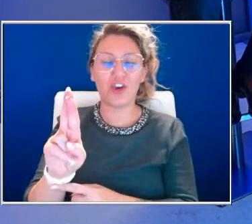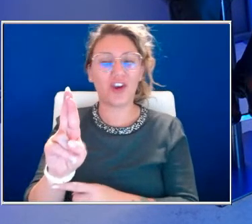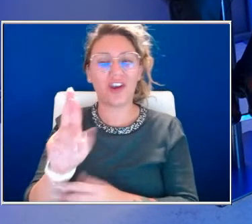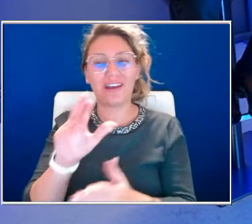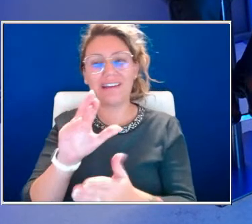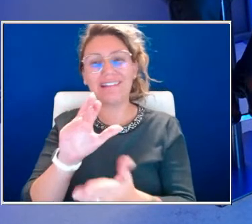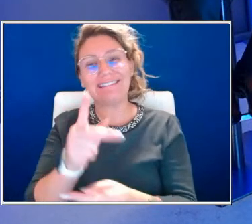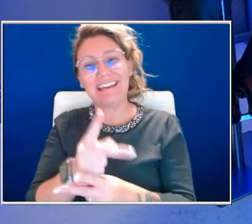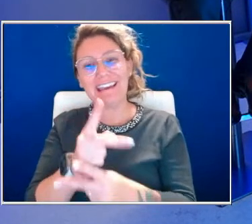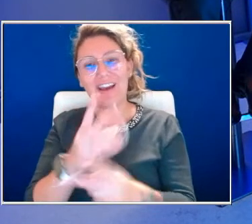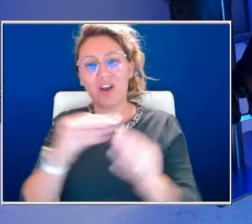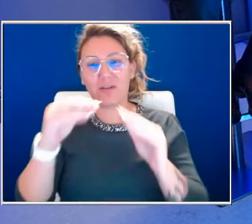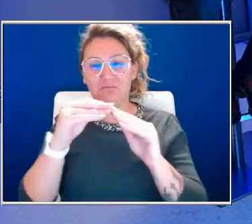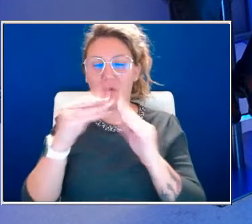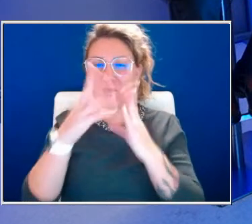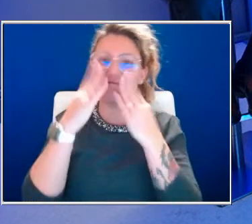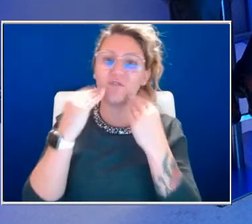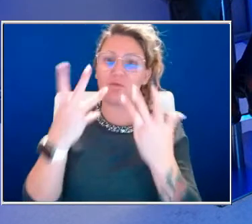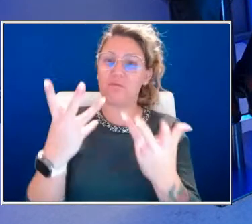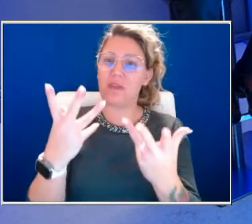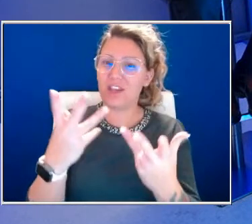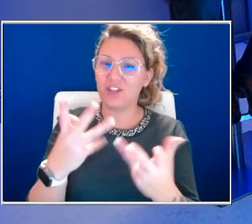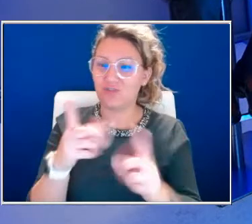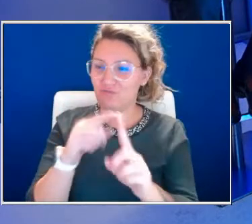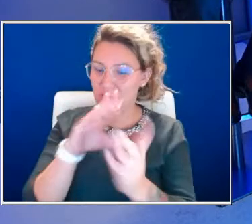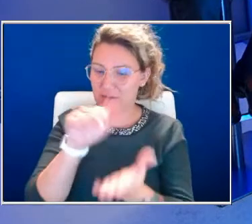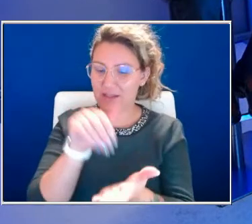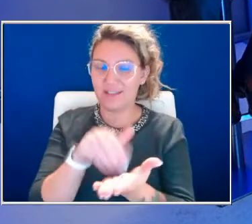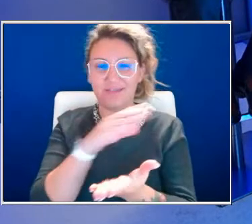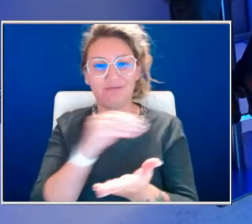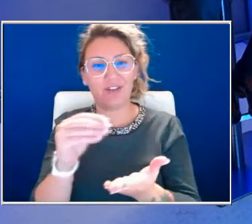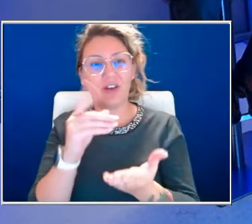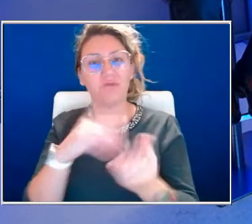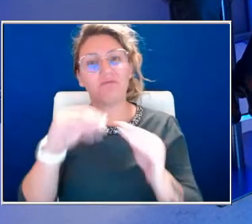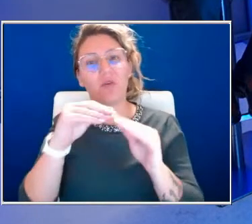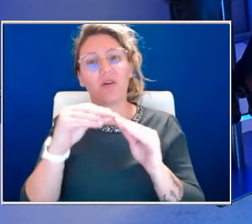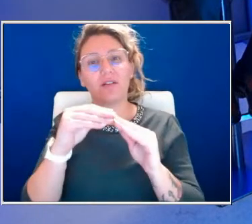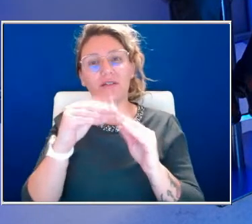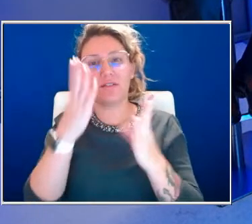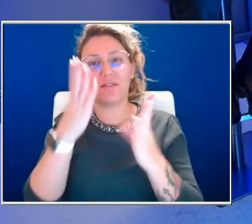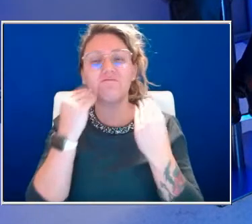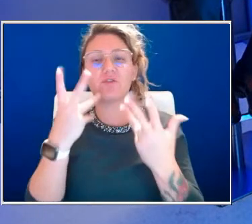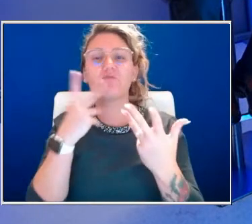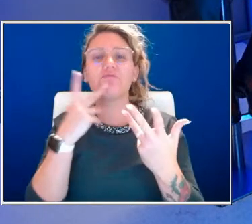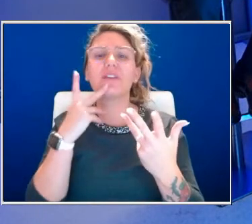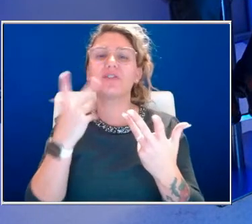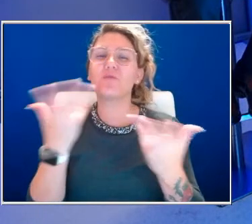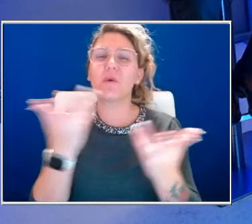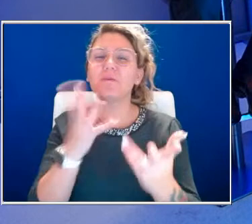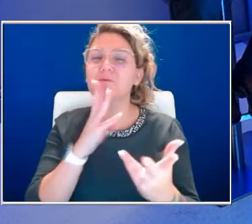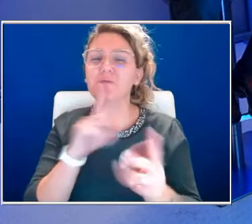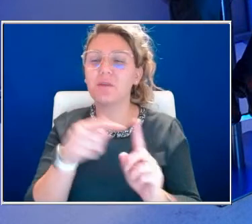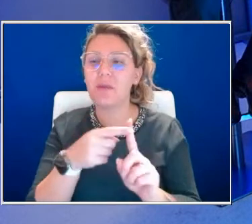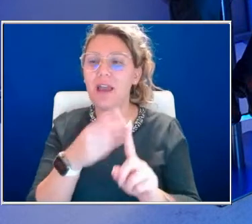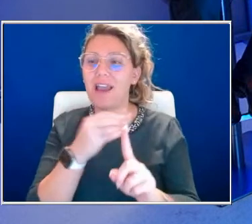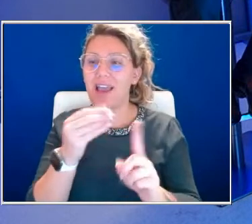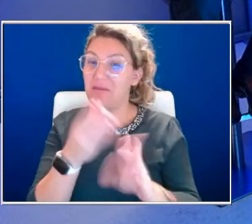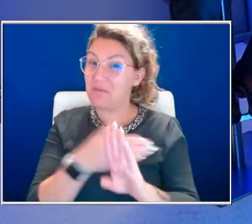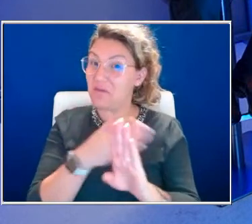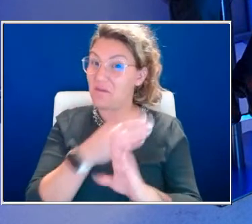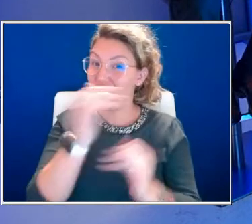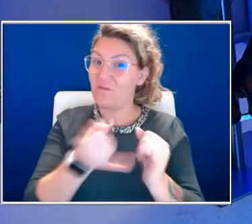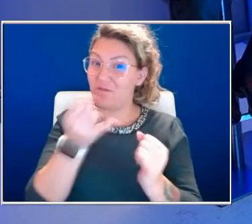our Advanced Vascular Care Center and more information about what we've been talking about. Before we get to our final thoughts, though, we need to find out a little bit more about